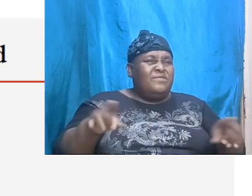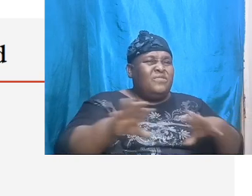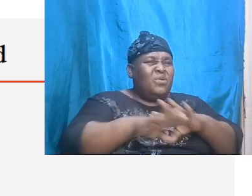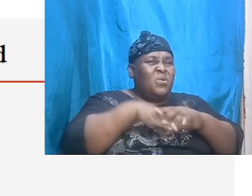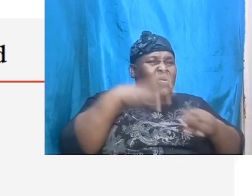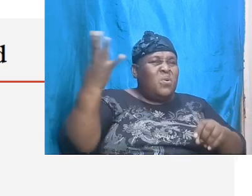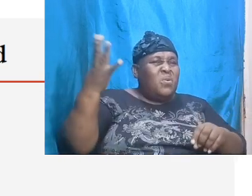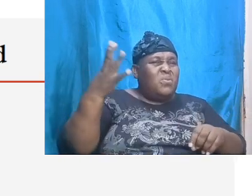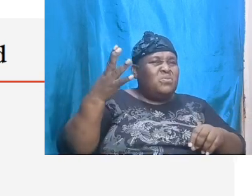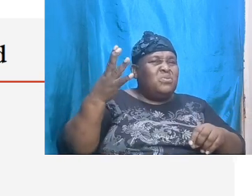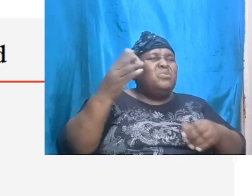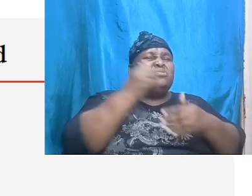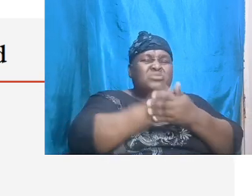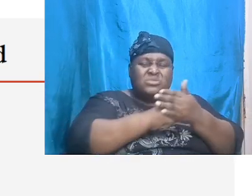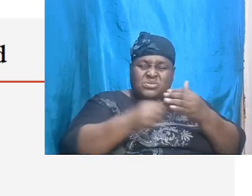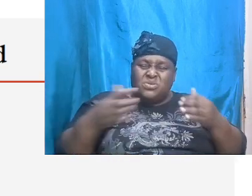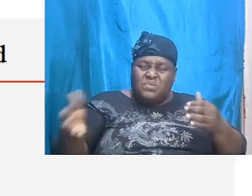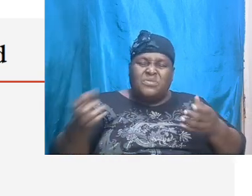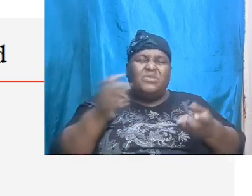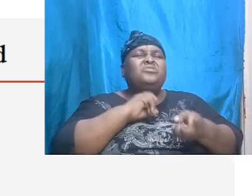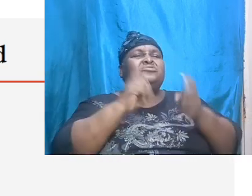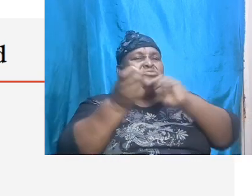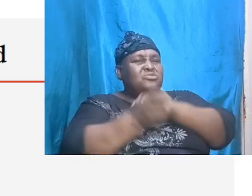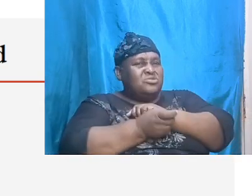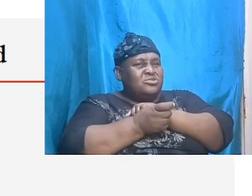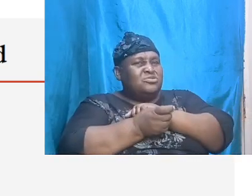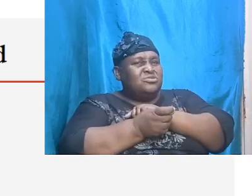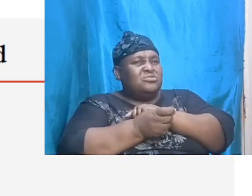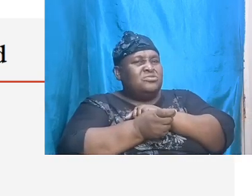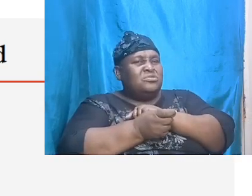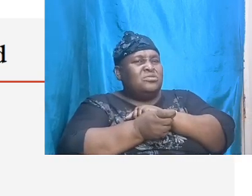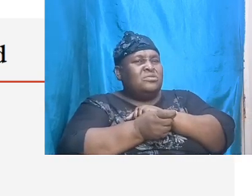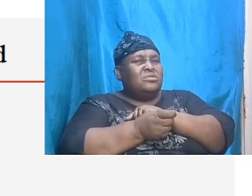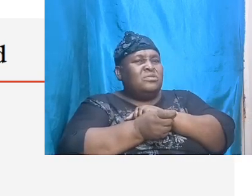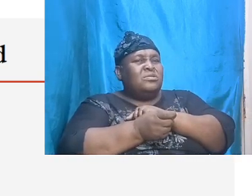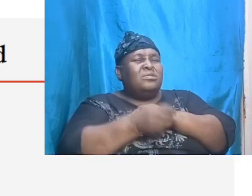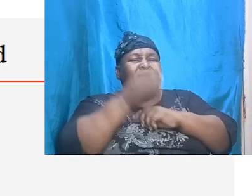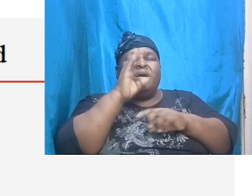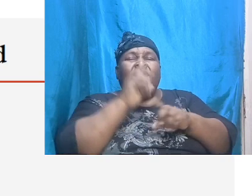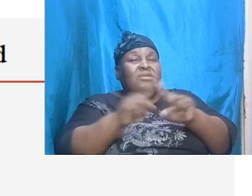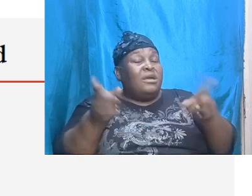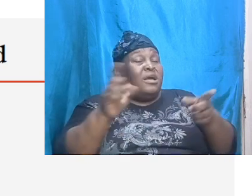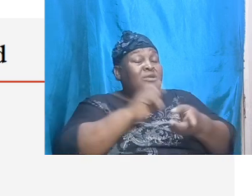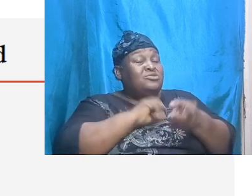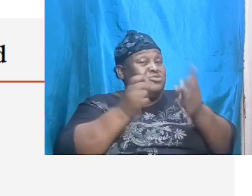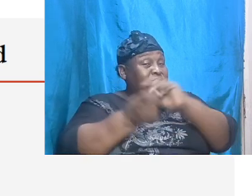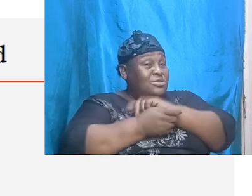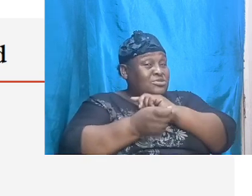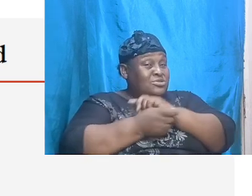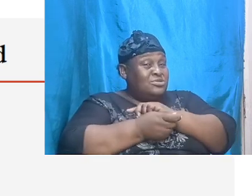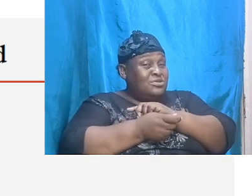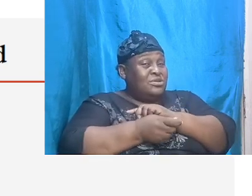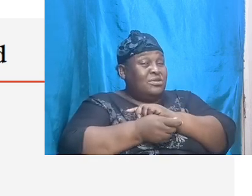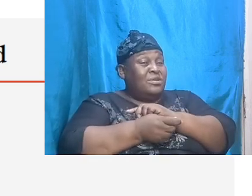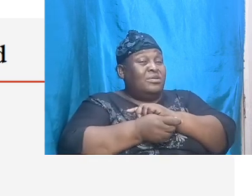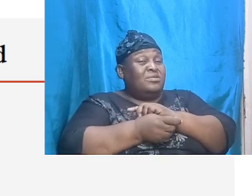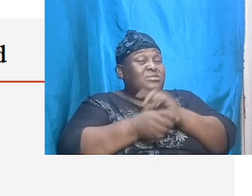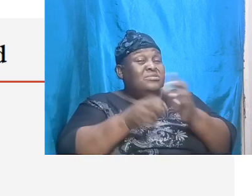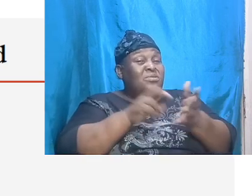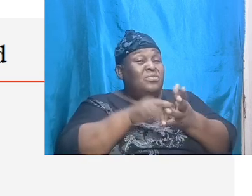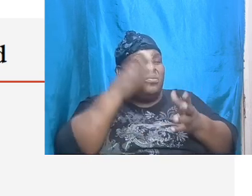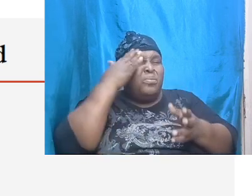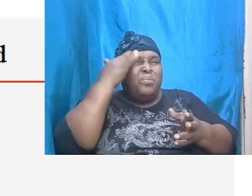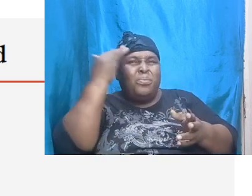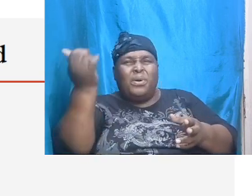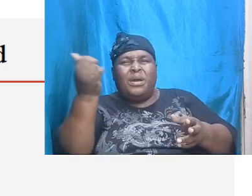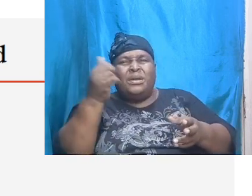the equation, it means that something has changed in the equation. No, God cannot change. So he's a constant in the equation. It's like y equal